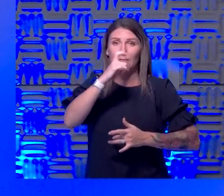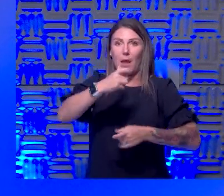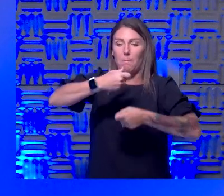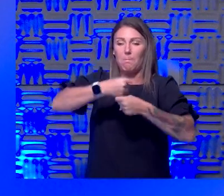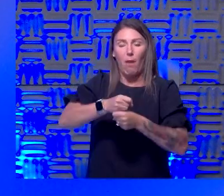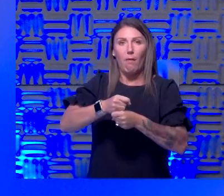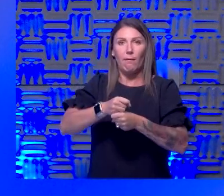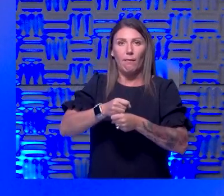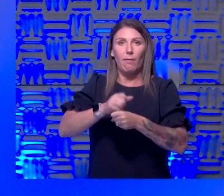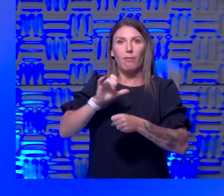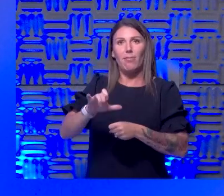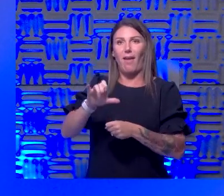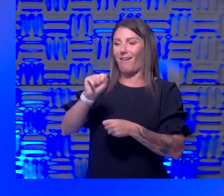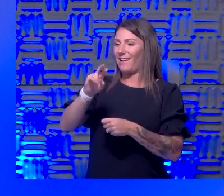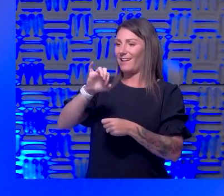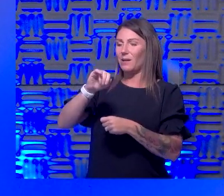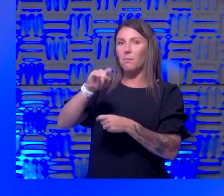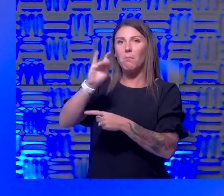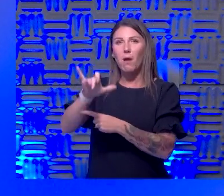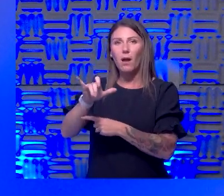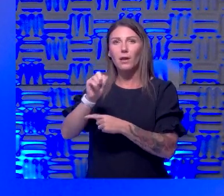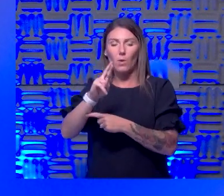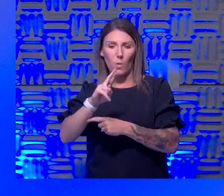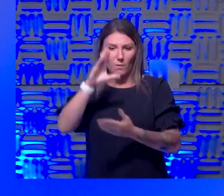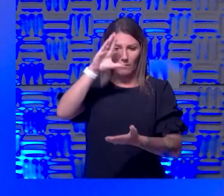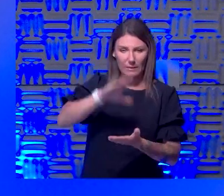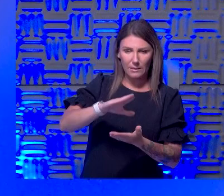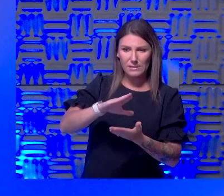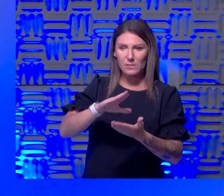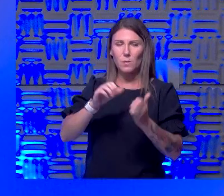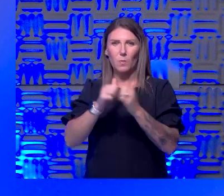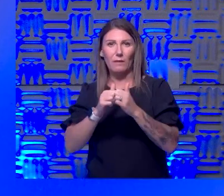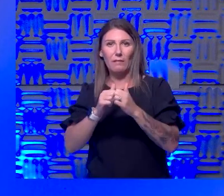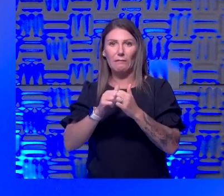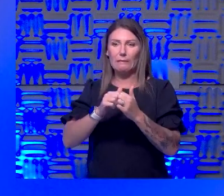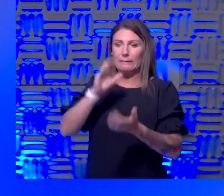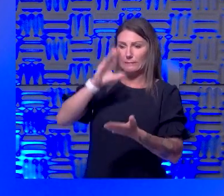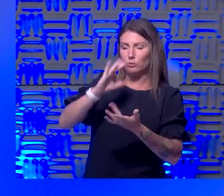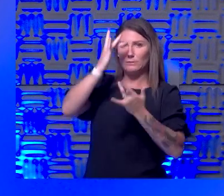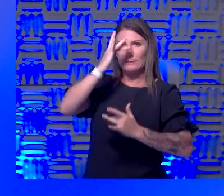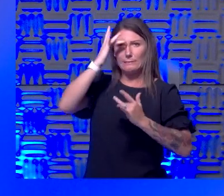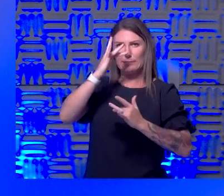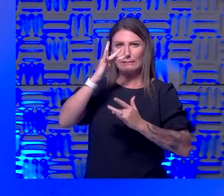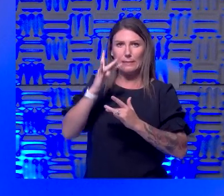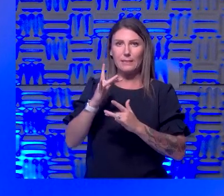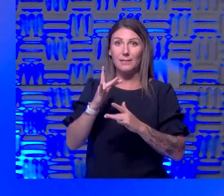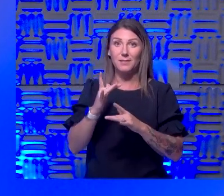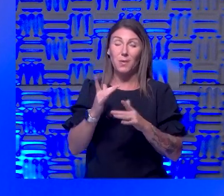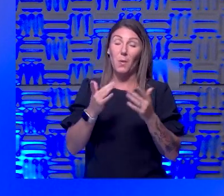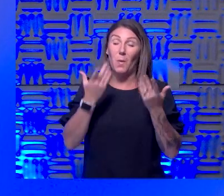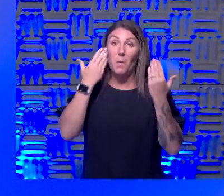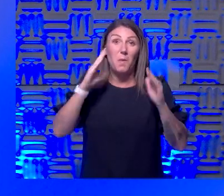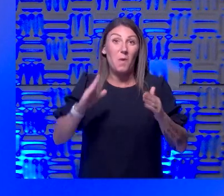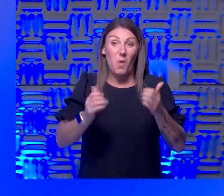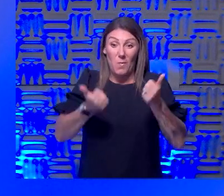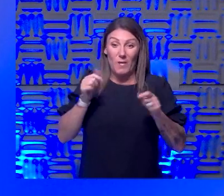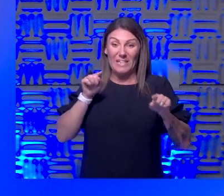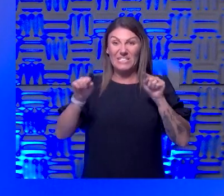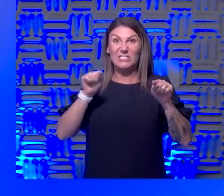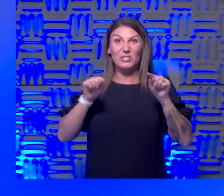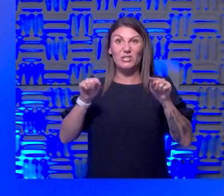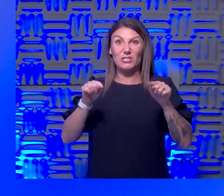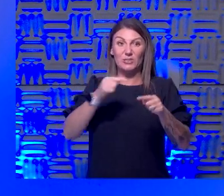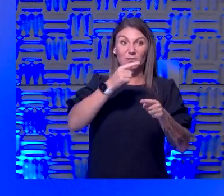or do you have decreased antibodies so you have decreased disease? It's really hard to tell. We don't really know which is the chicken and the egg there. But as we get